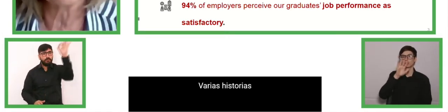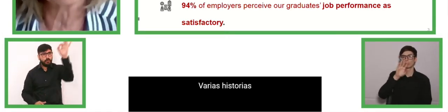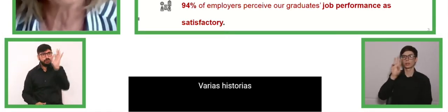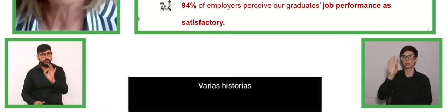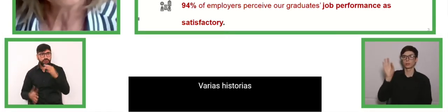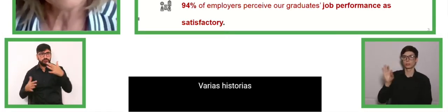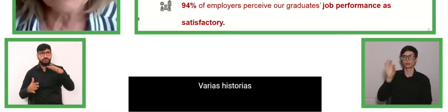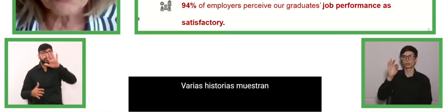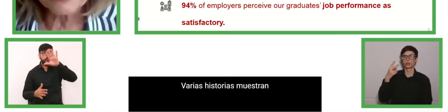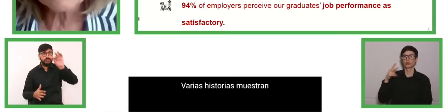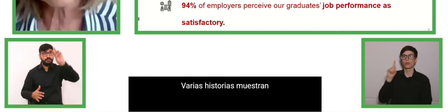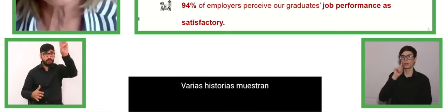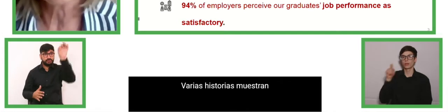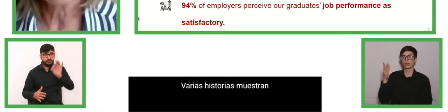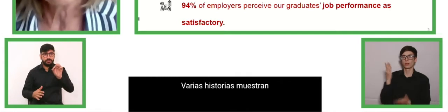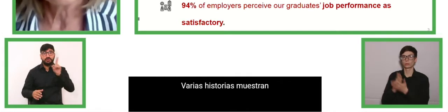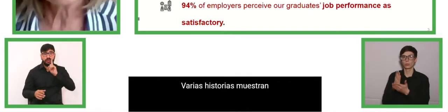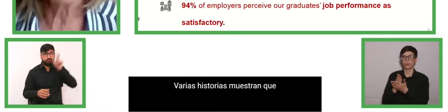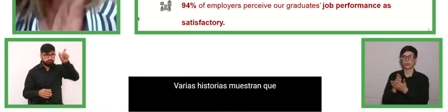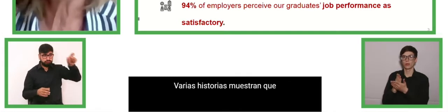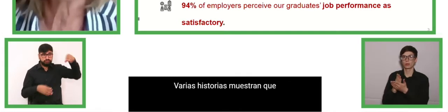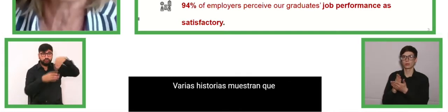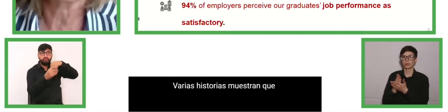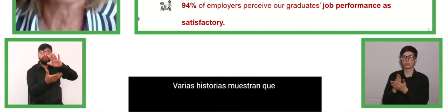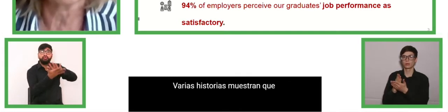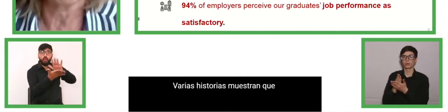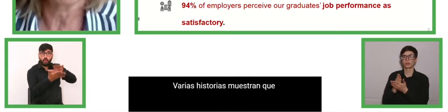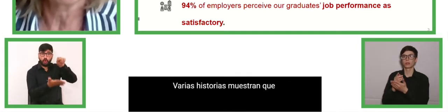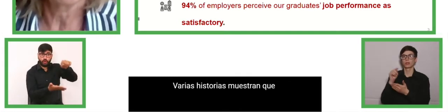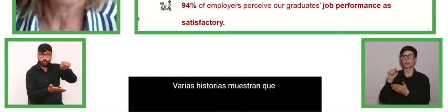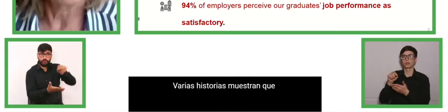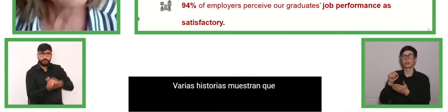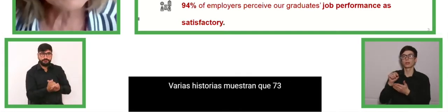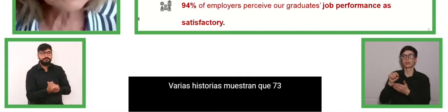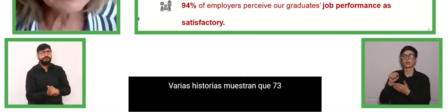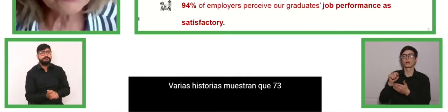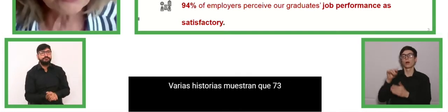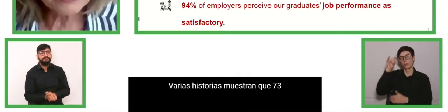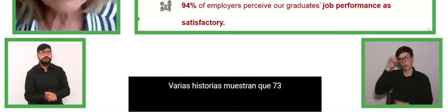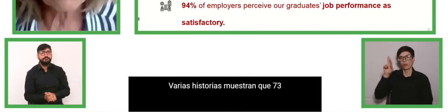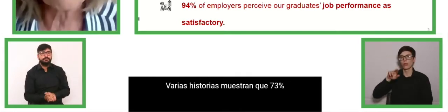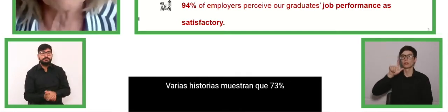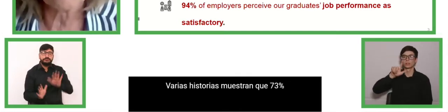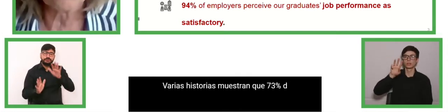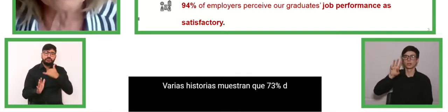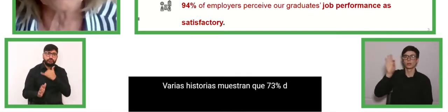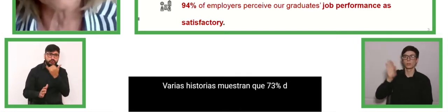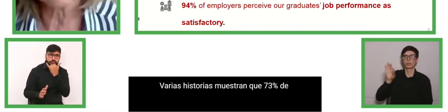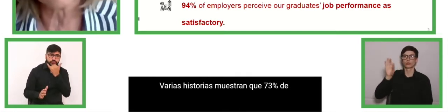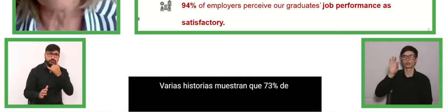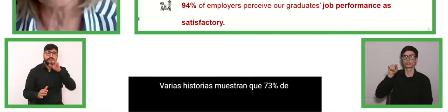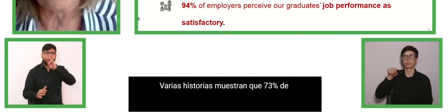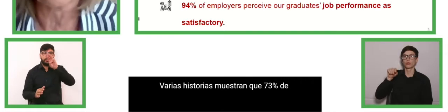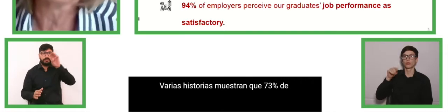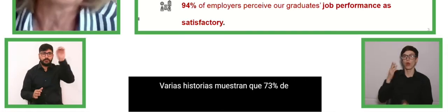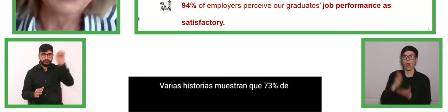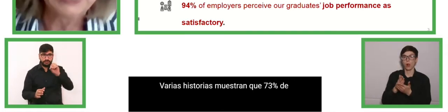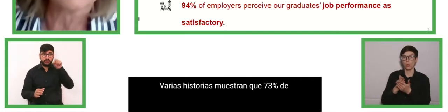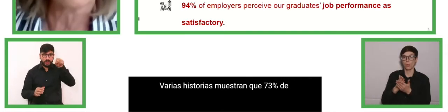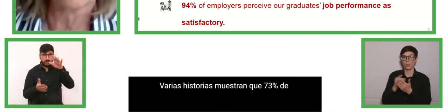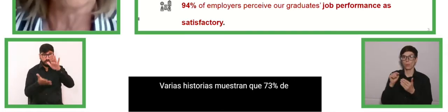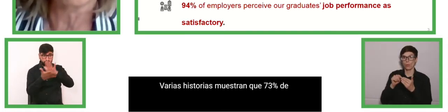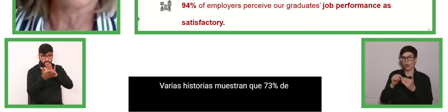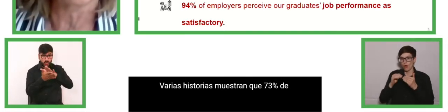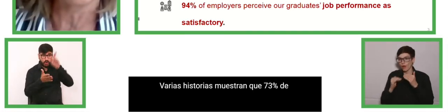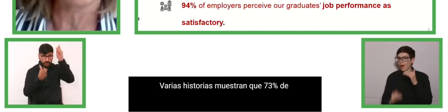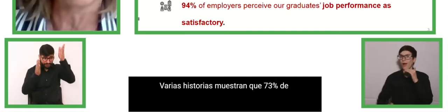73% of them increase his self-esteem. 63 of our graduates are working,